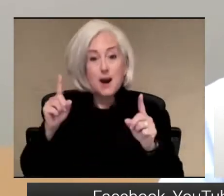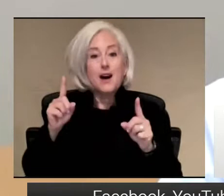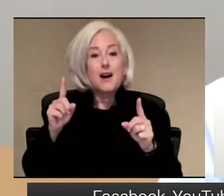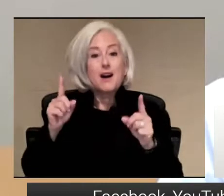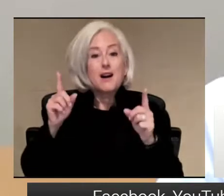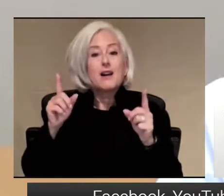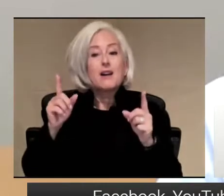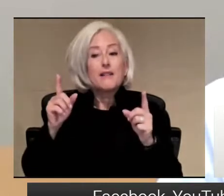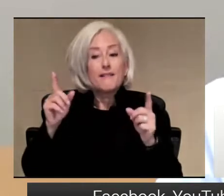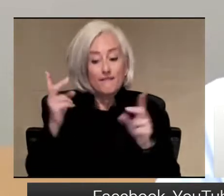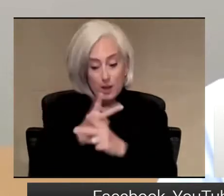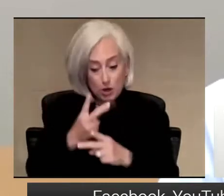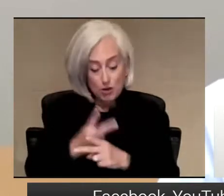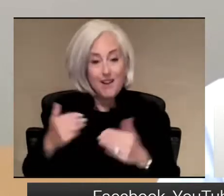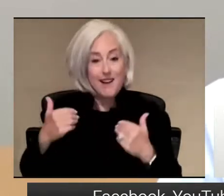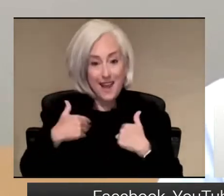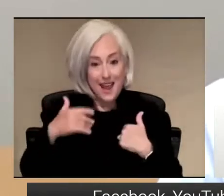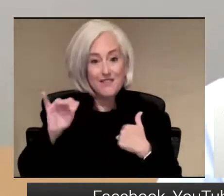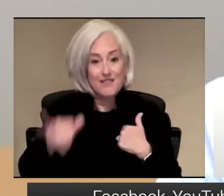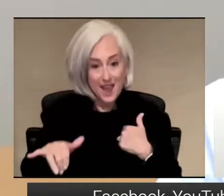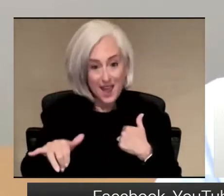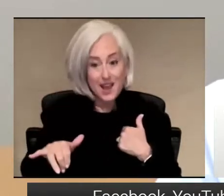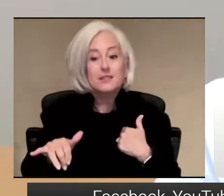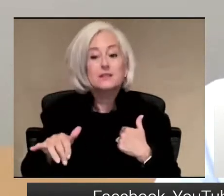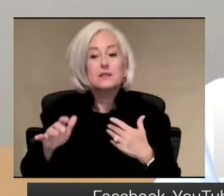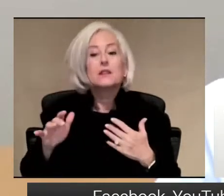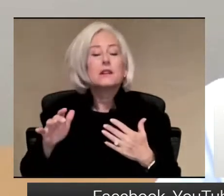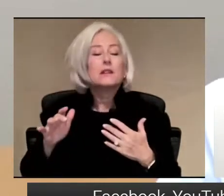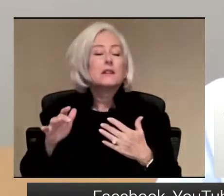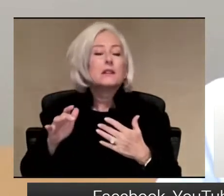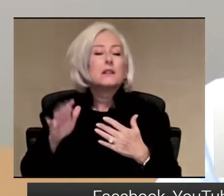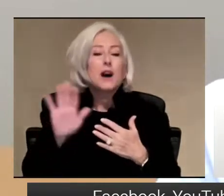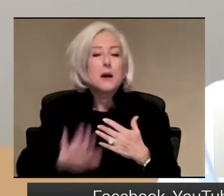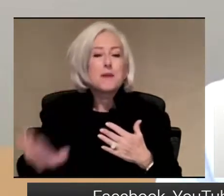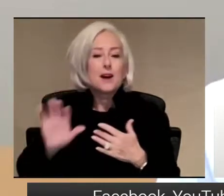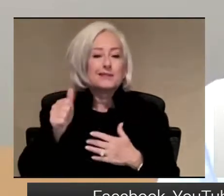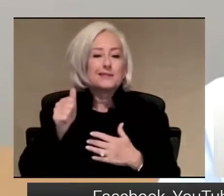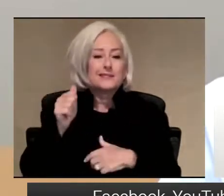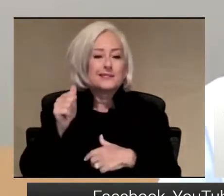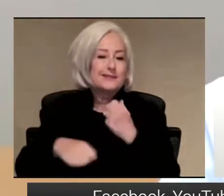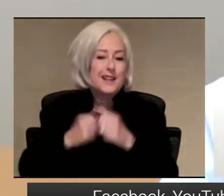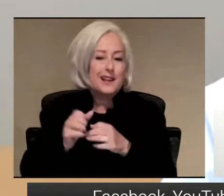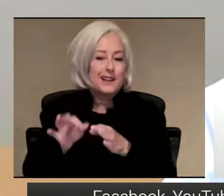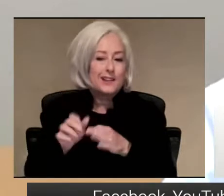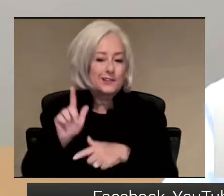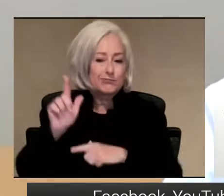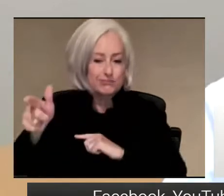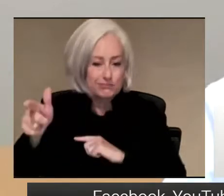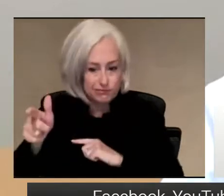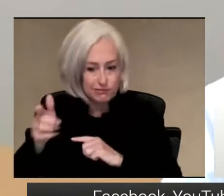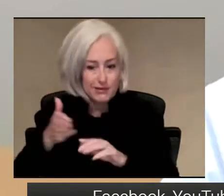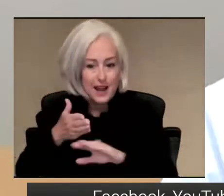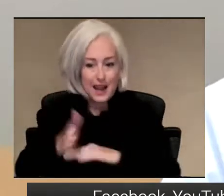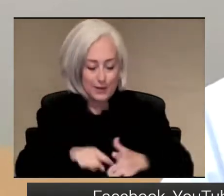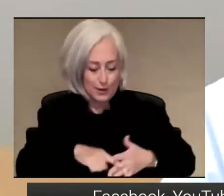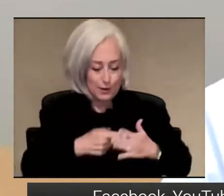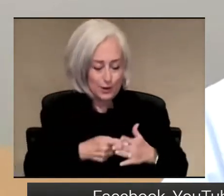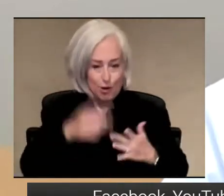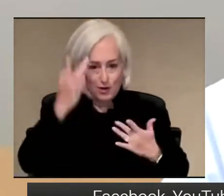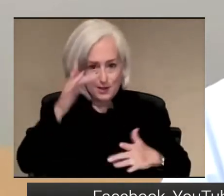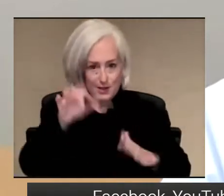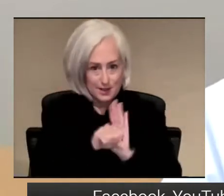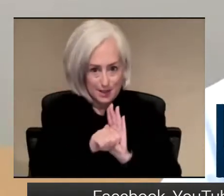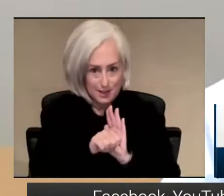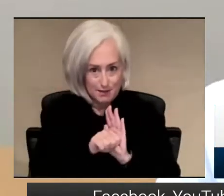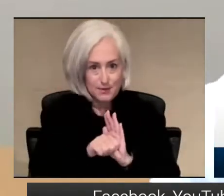by almost a decade. And early diagnosis is obviously very important if we can. Unfortunately, the symptoms are